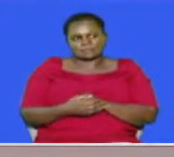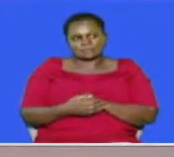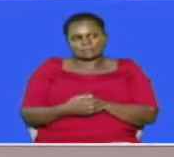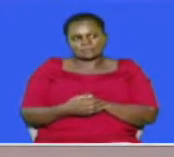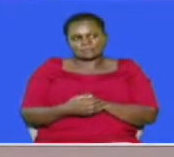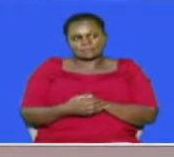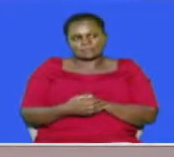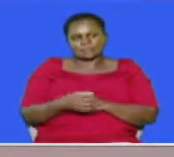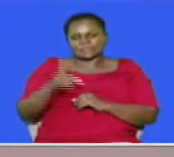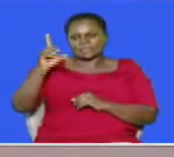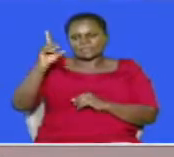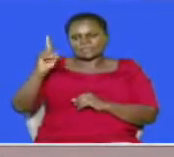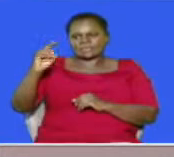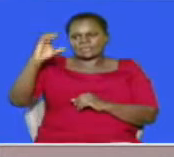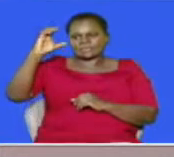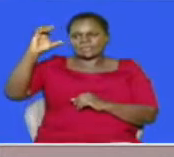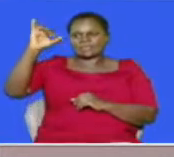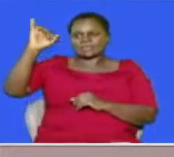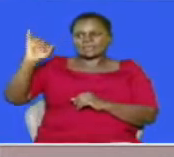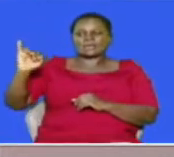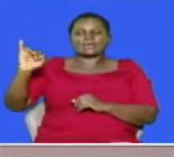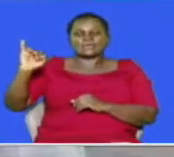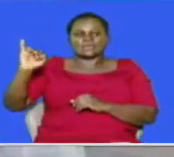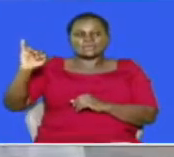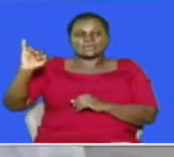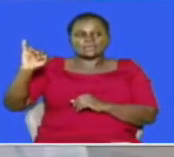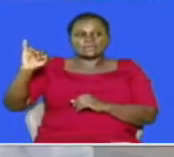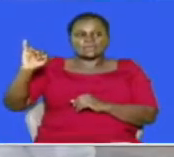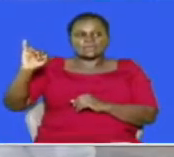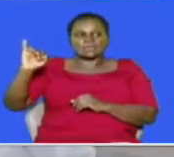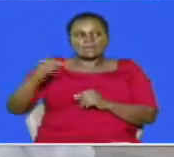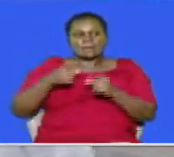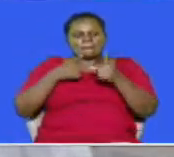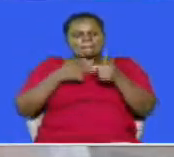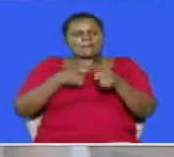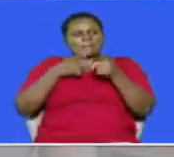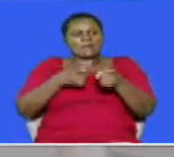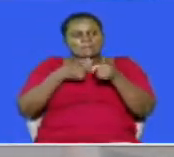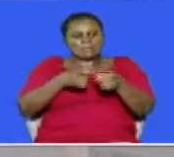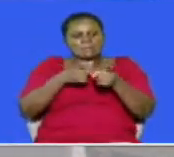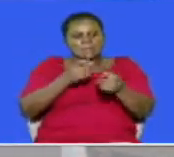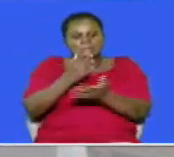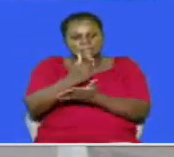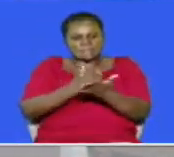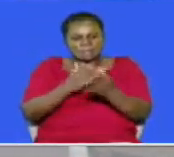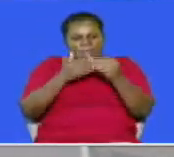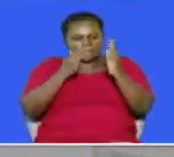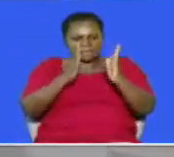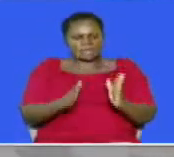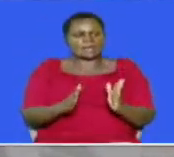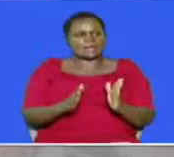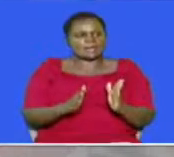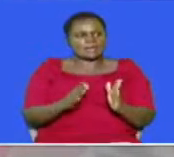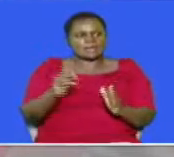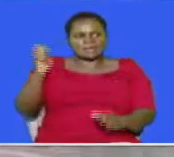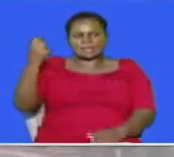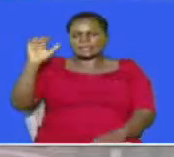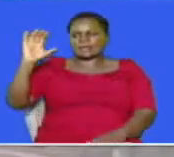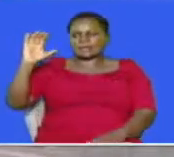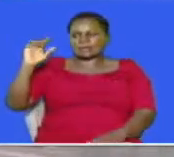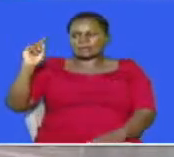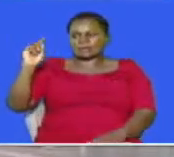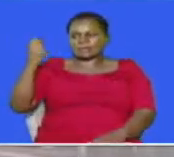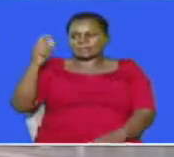The Directorate of Criminal Investigation, DCI, has come under harsh criticism from a section of leaders allied to the Kenya Kwanza